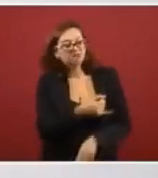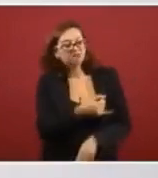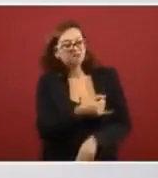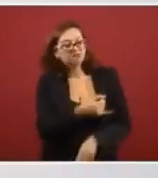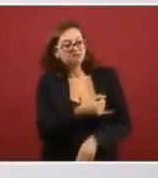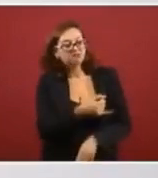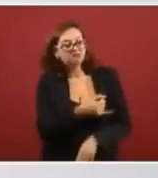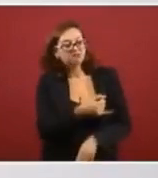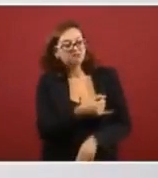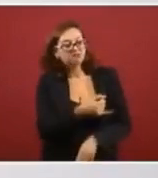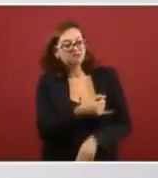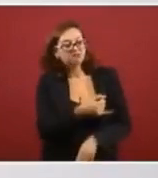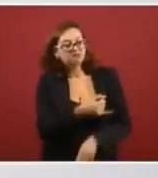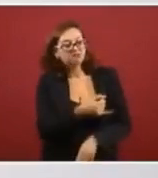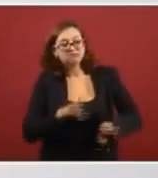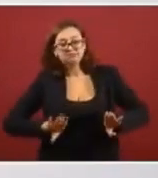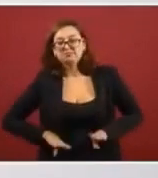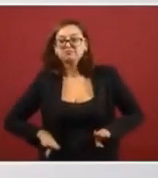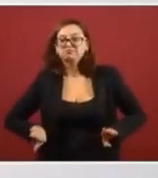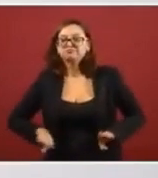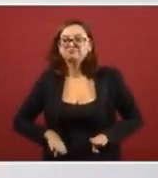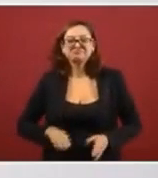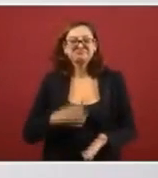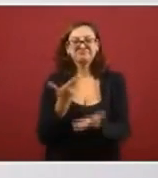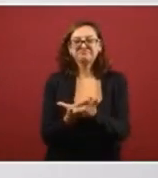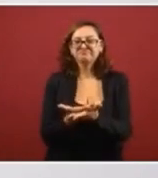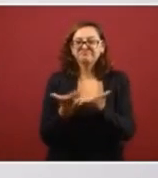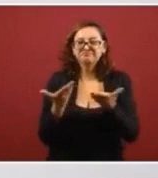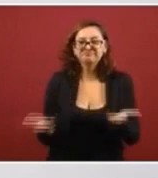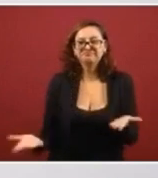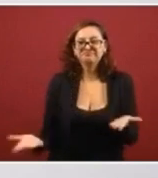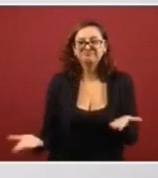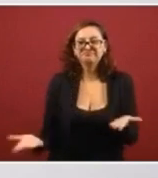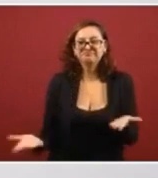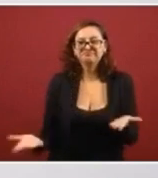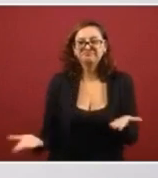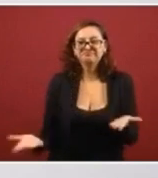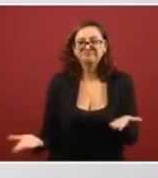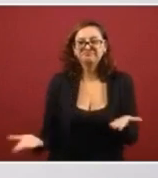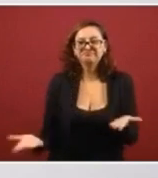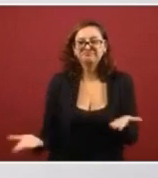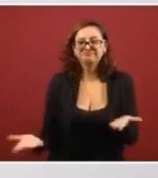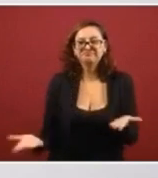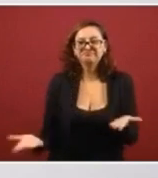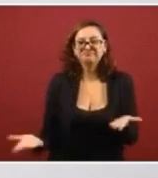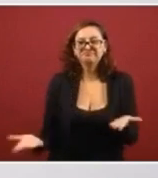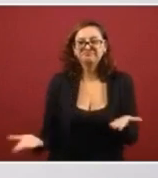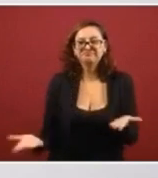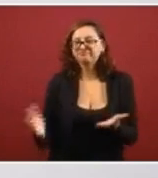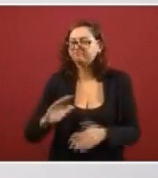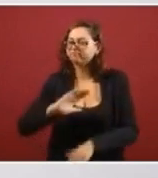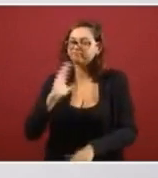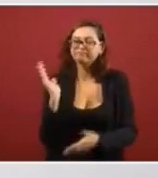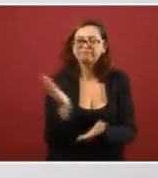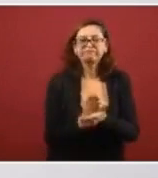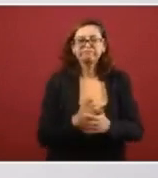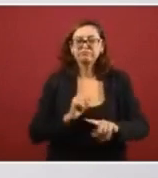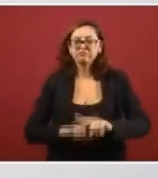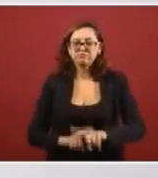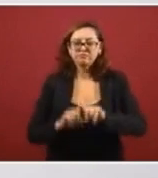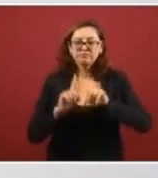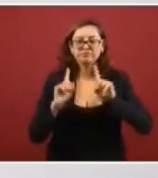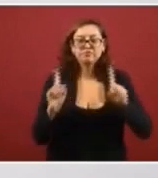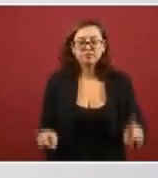have come to an end the actual government now has